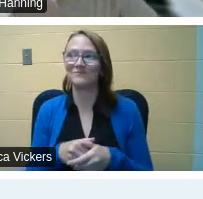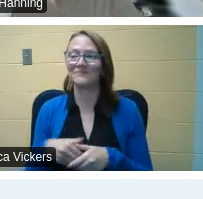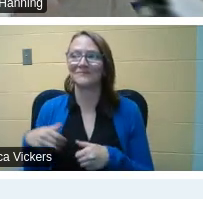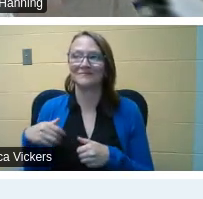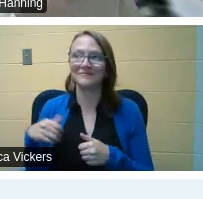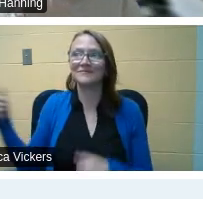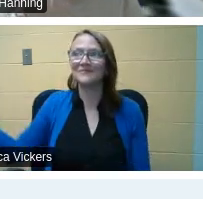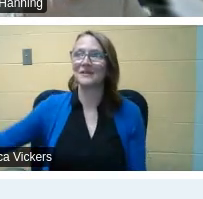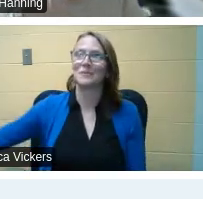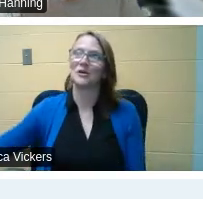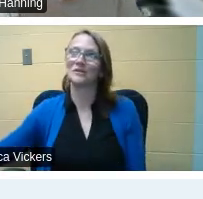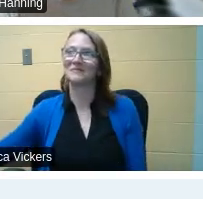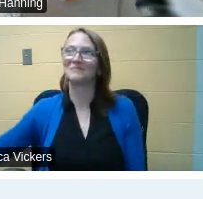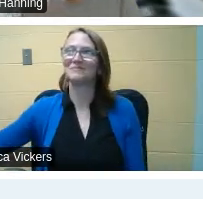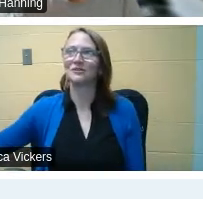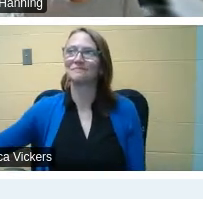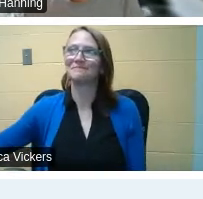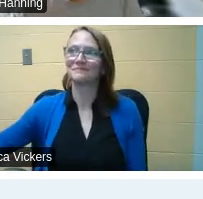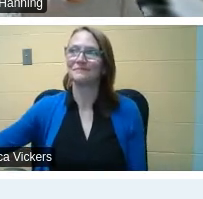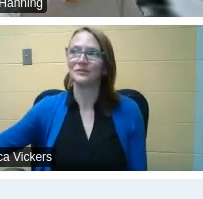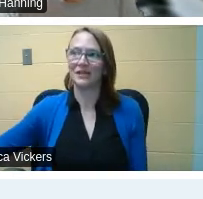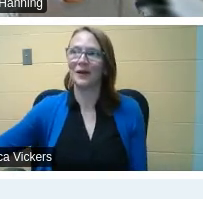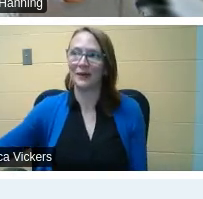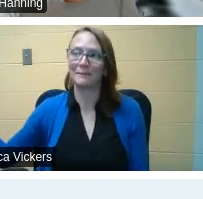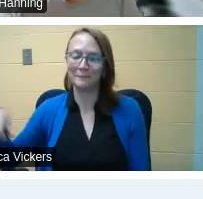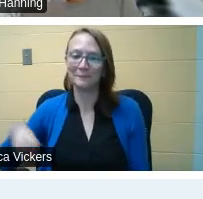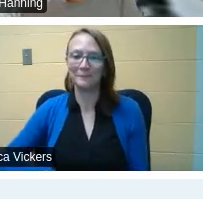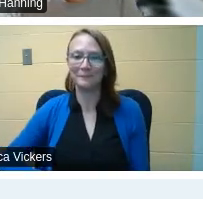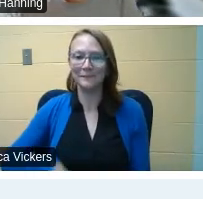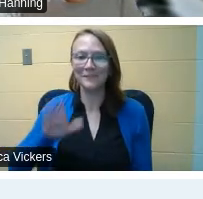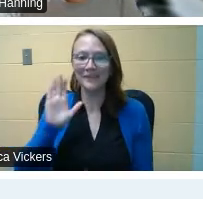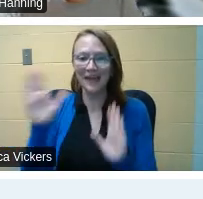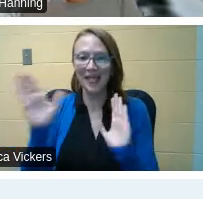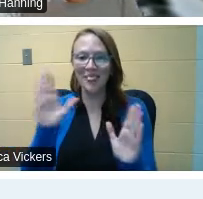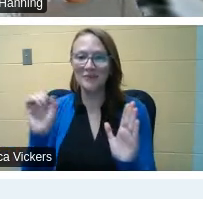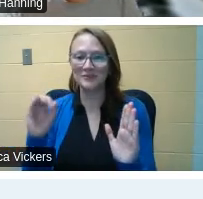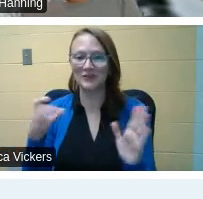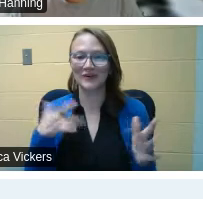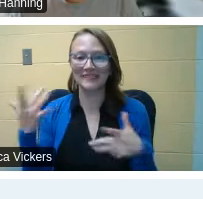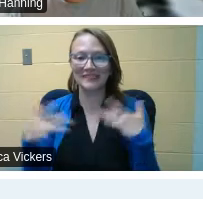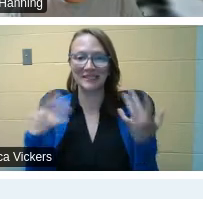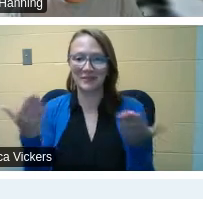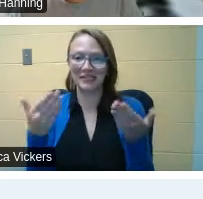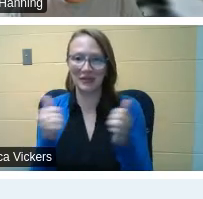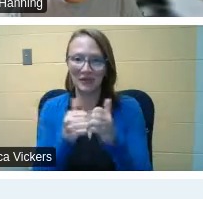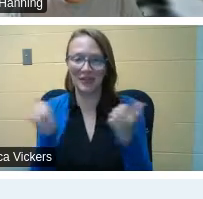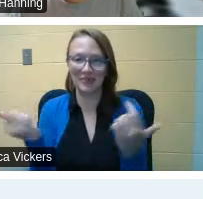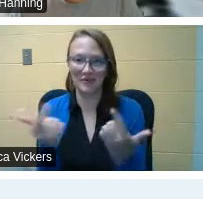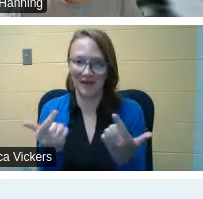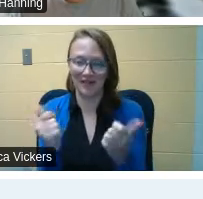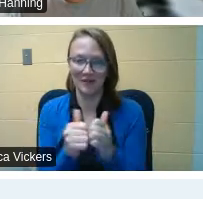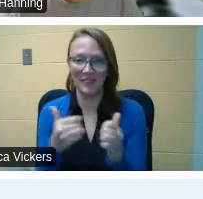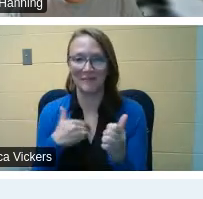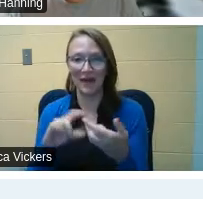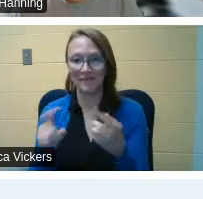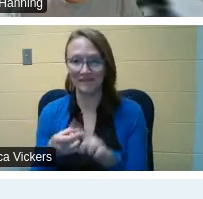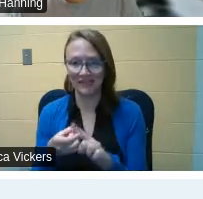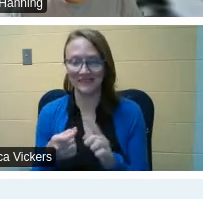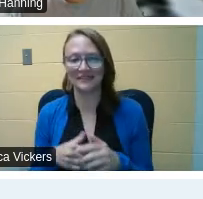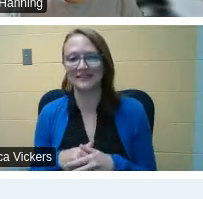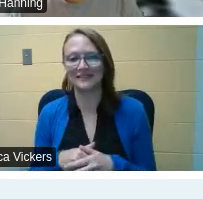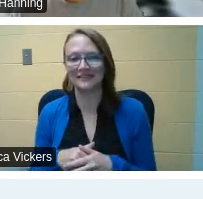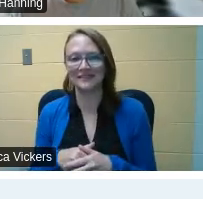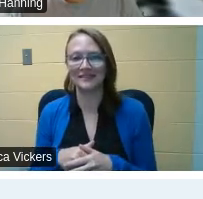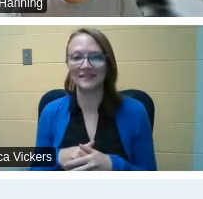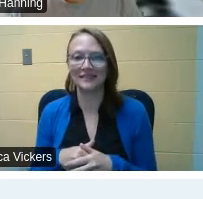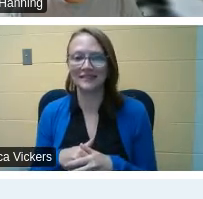Tel. Hi, Cuddle. Thank you. Hi, everyone. I'm so excited to be here with you all and with my friends from Lifelong Kindergarten talking